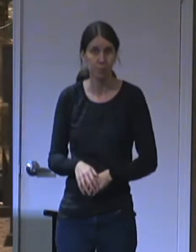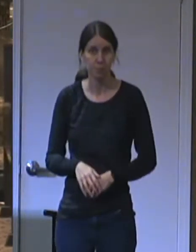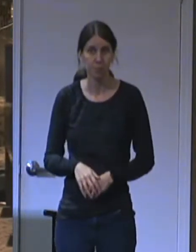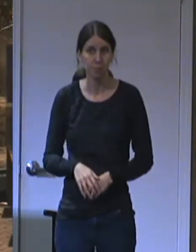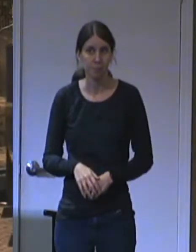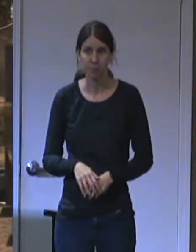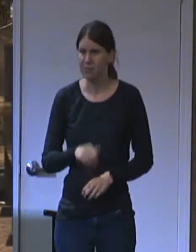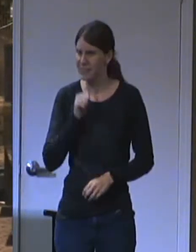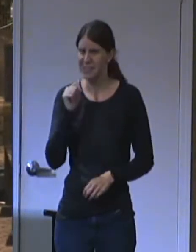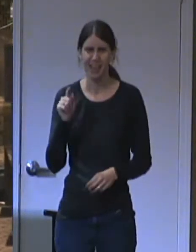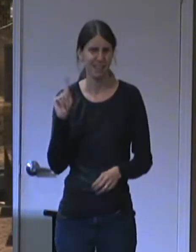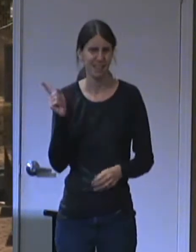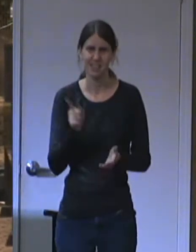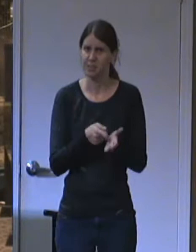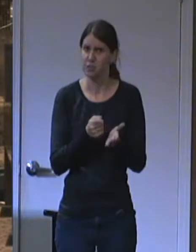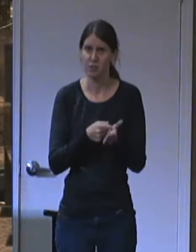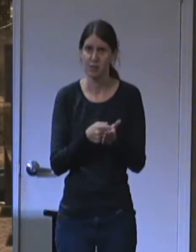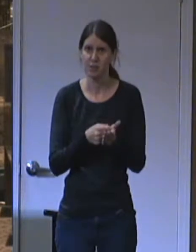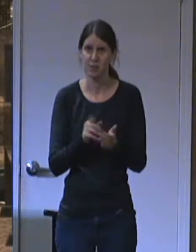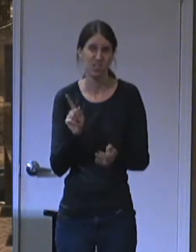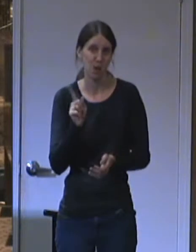It's not something we build on our own.